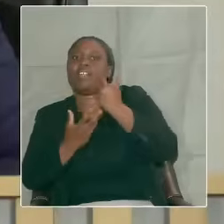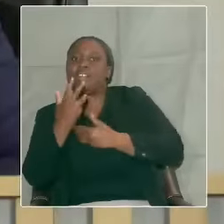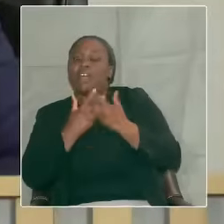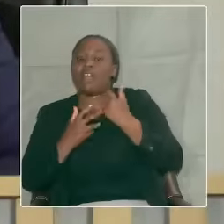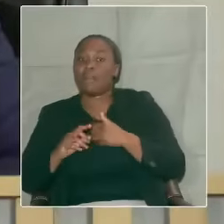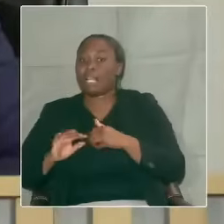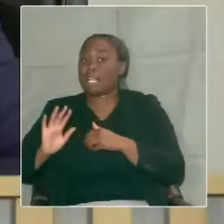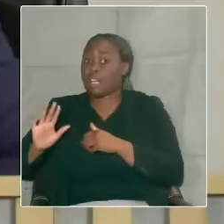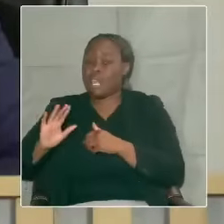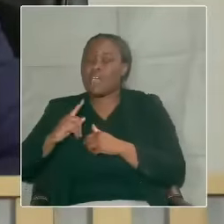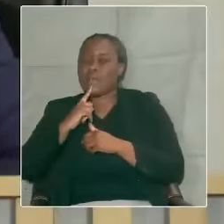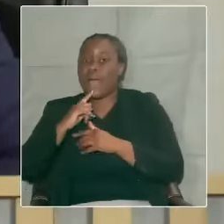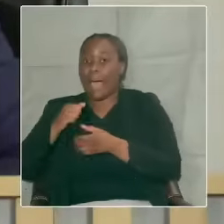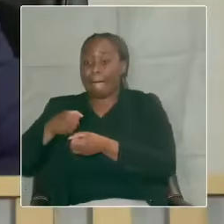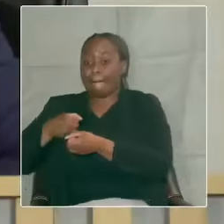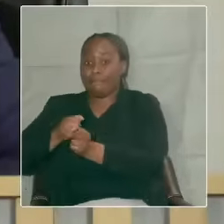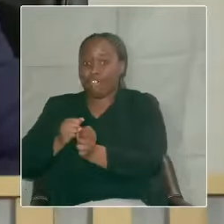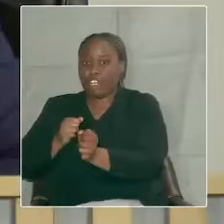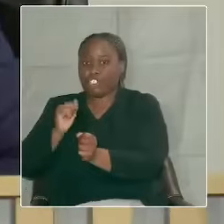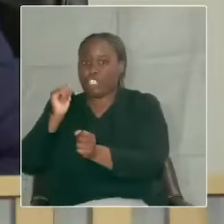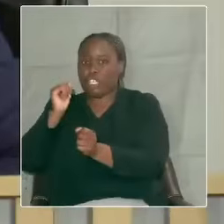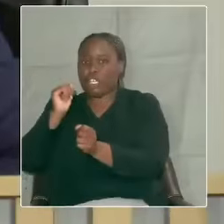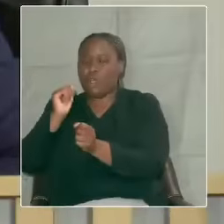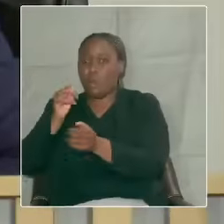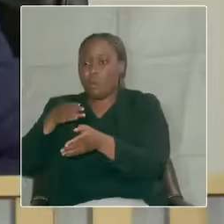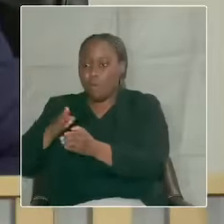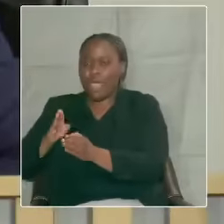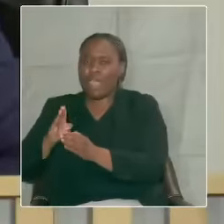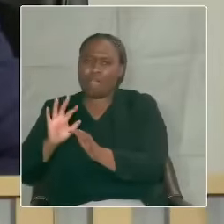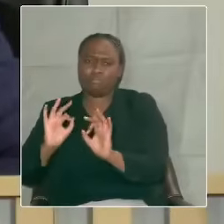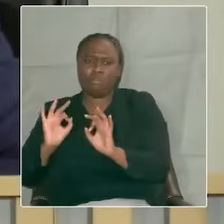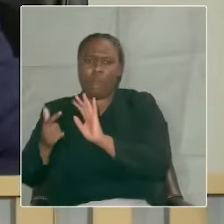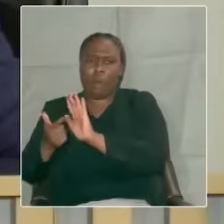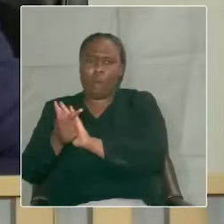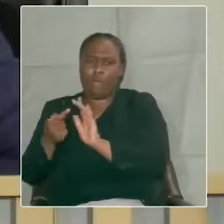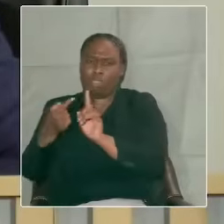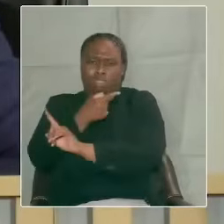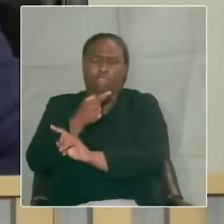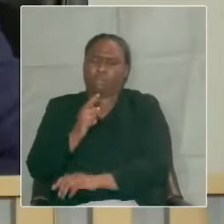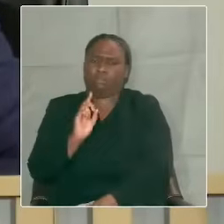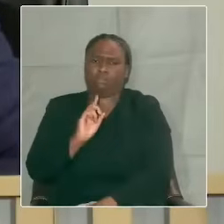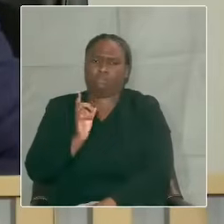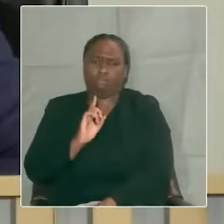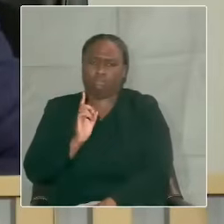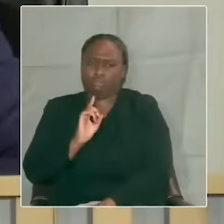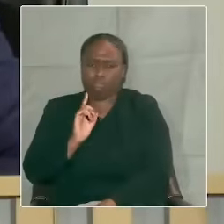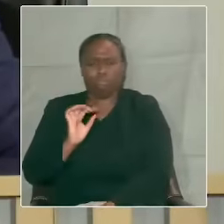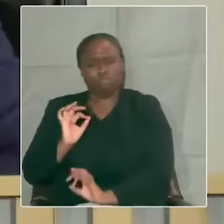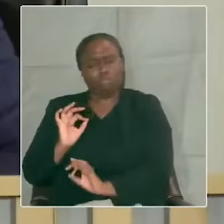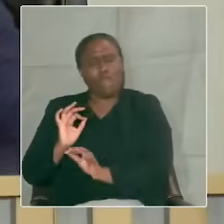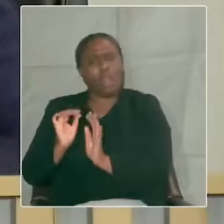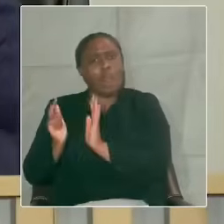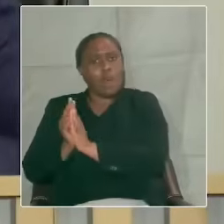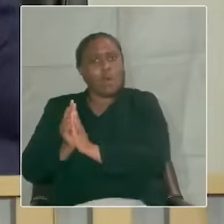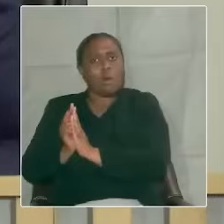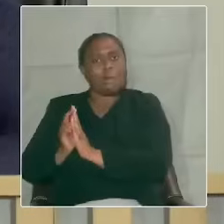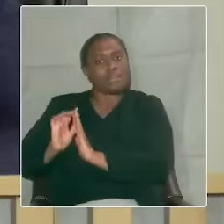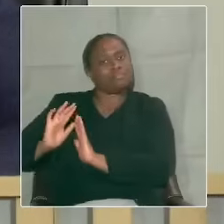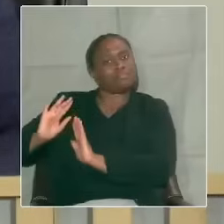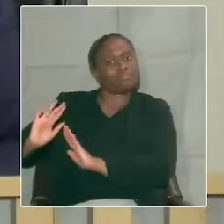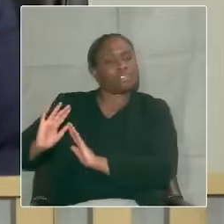legal, and there is nothing wrong or illegal in them. But their